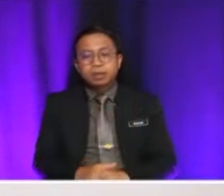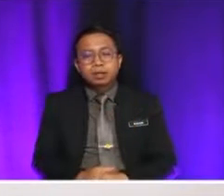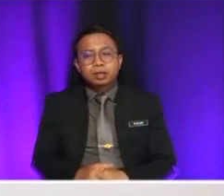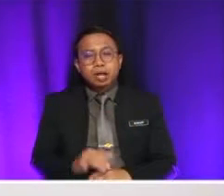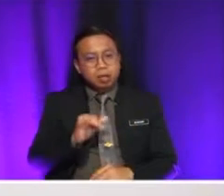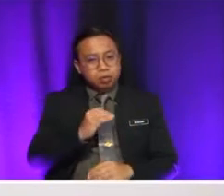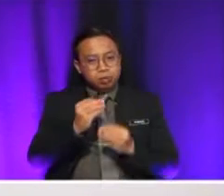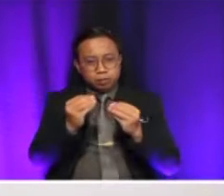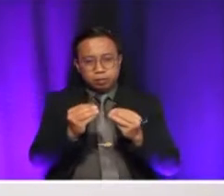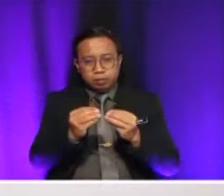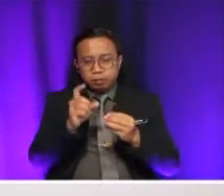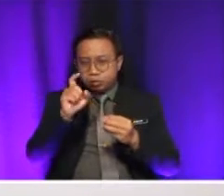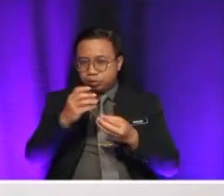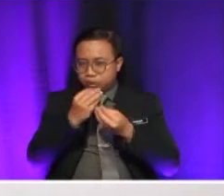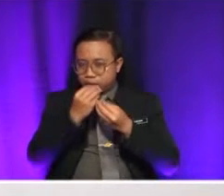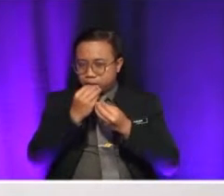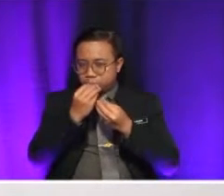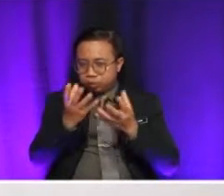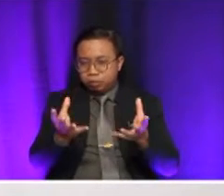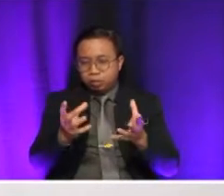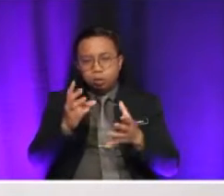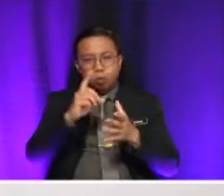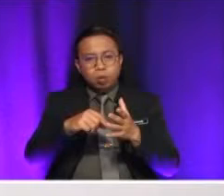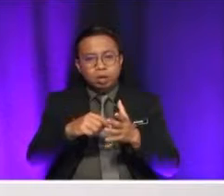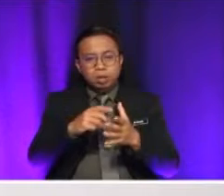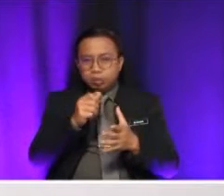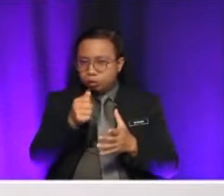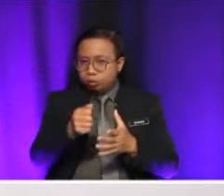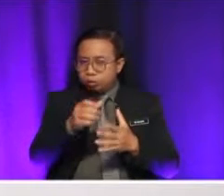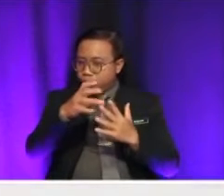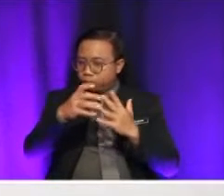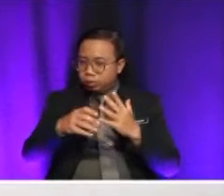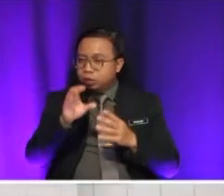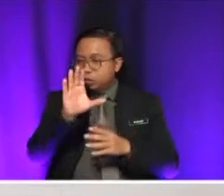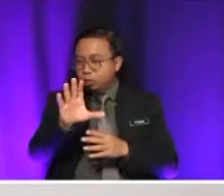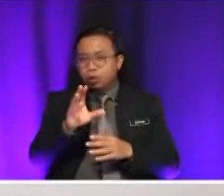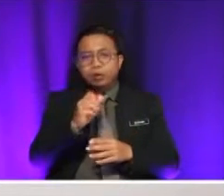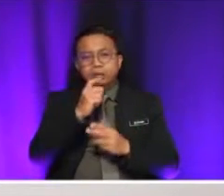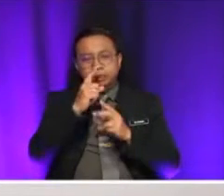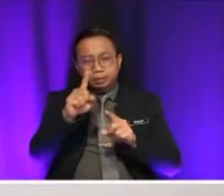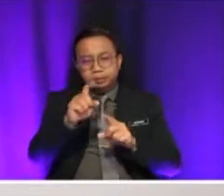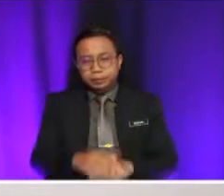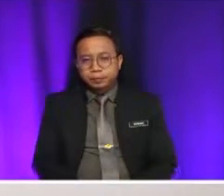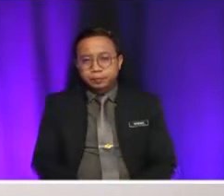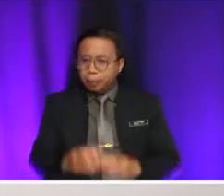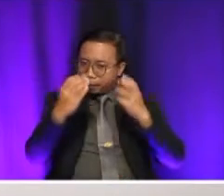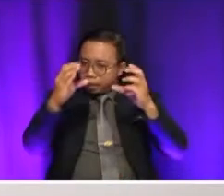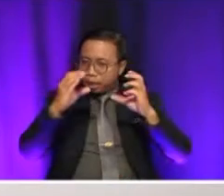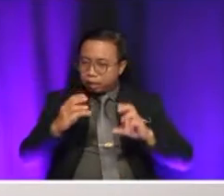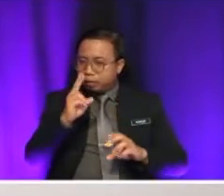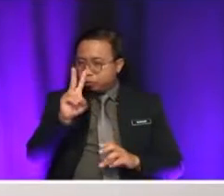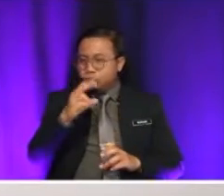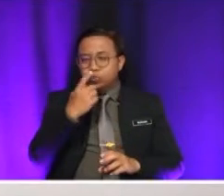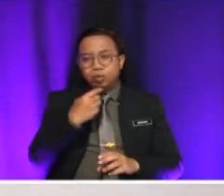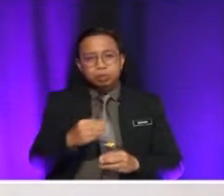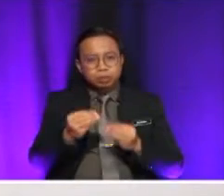answers, you have to explain to me why you have picked your answer as such. All right? So for paragraph two, who would like to give me the